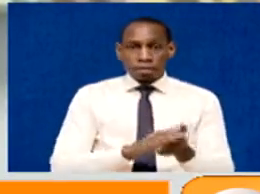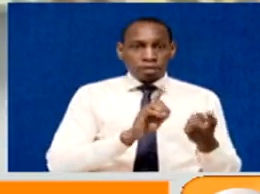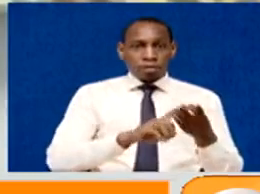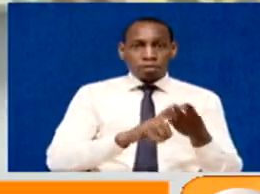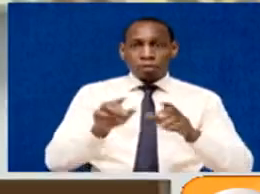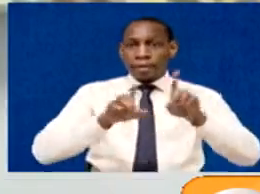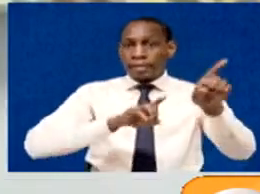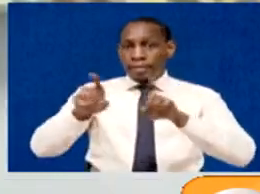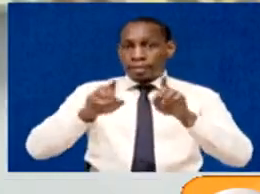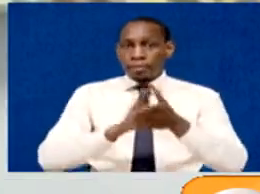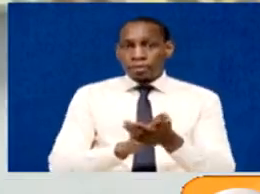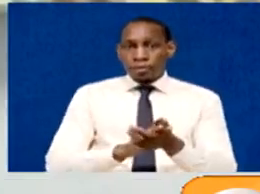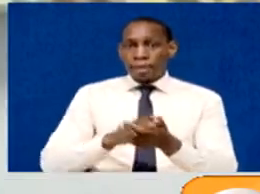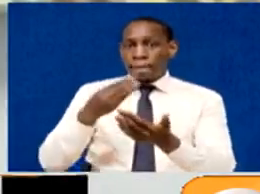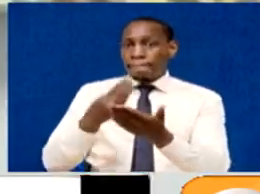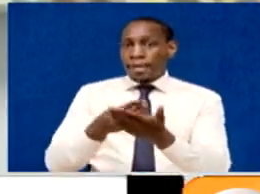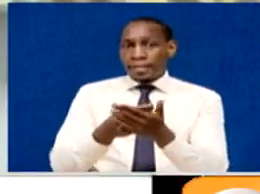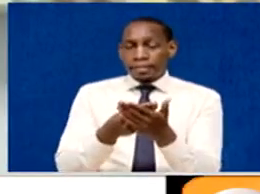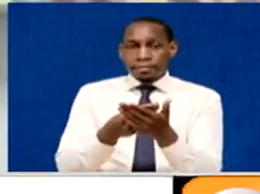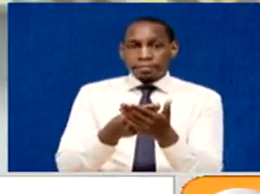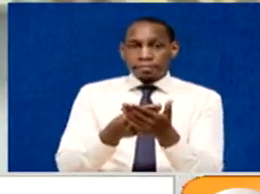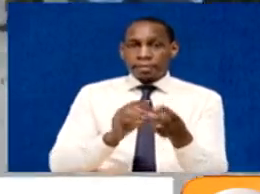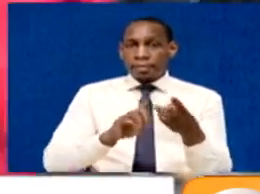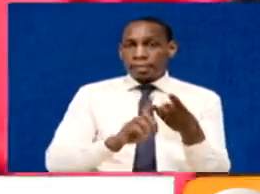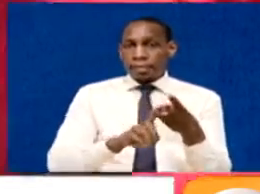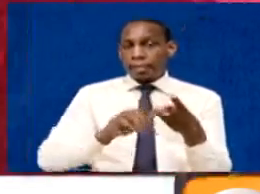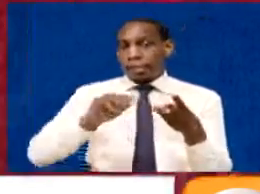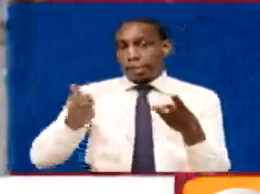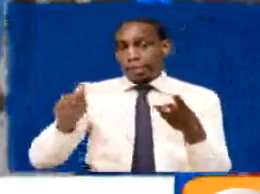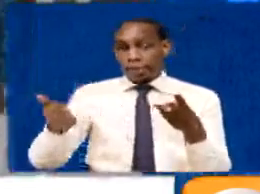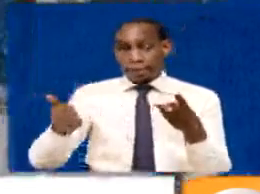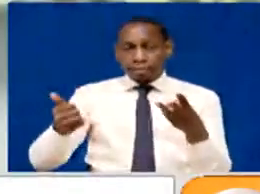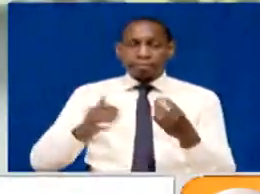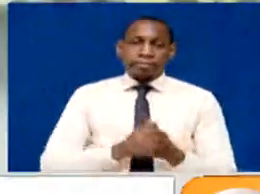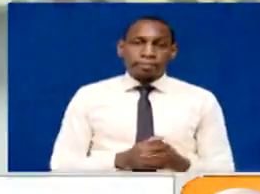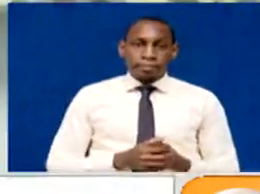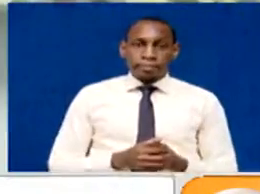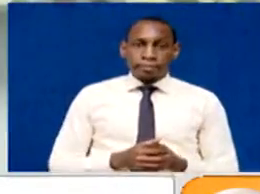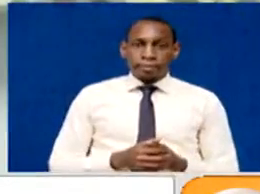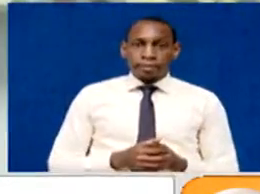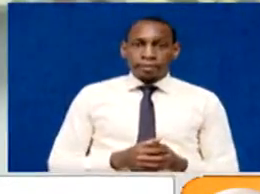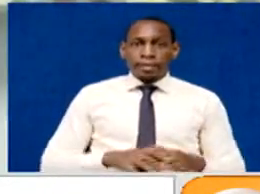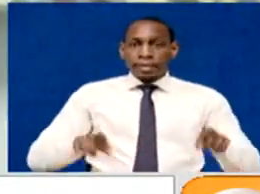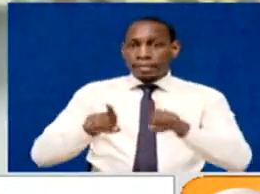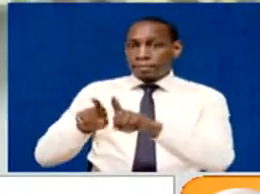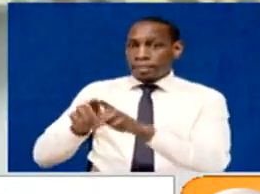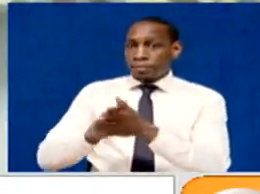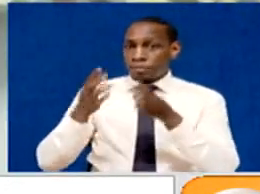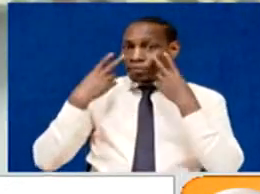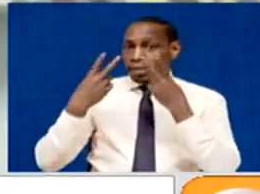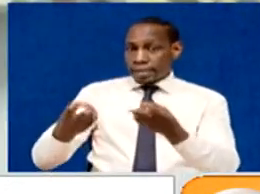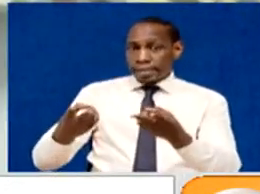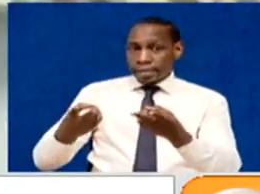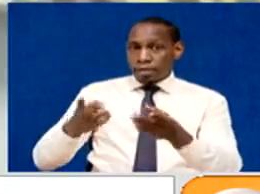of transport, finance, and other areas. We are also looking